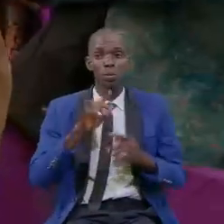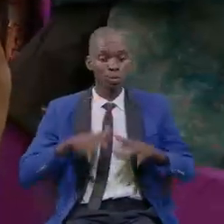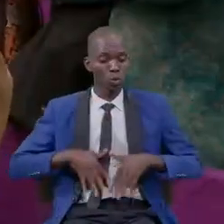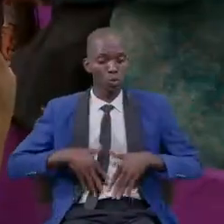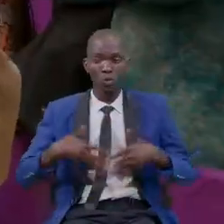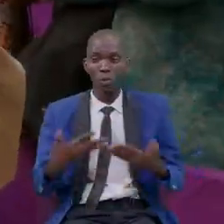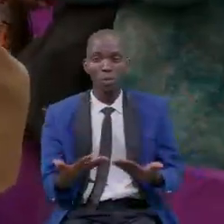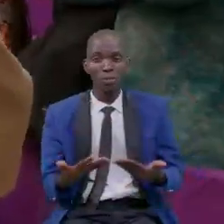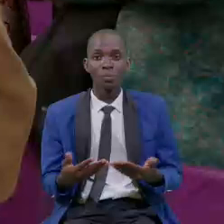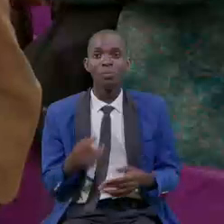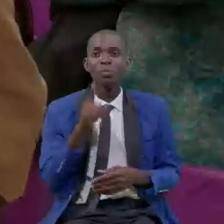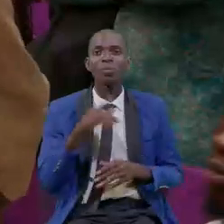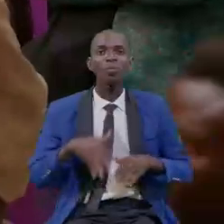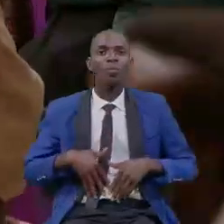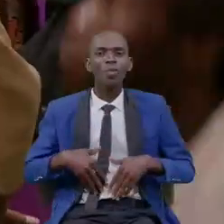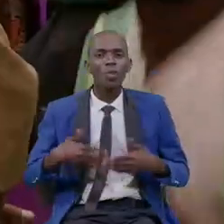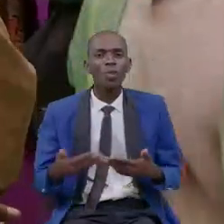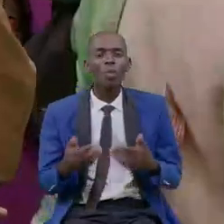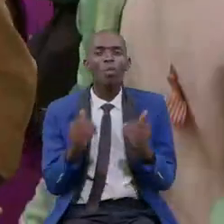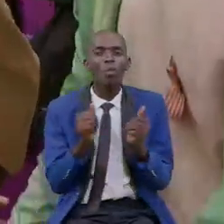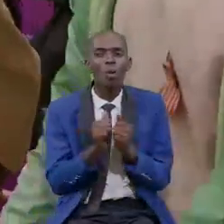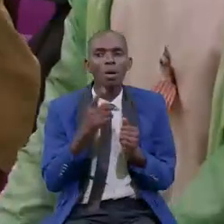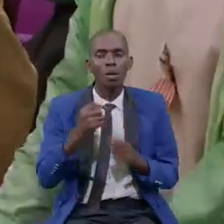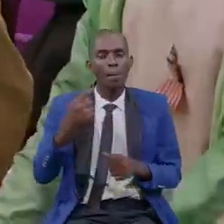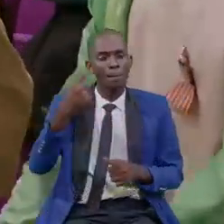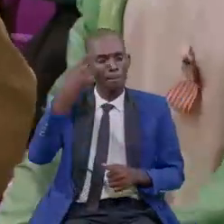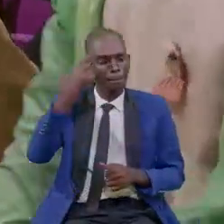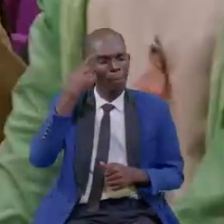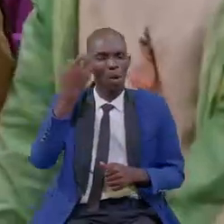you confess with the purpose of forsaking.